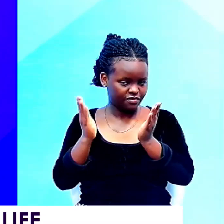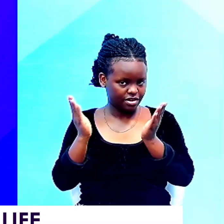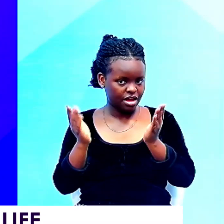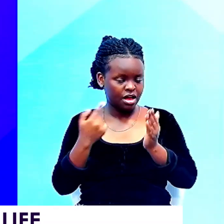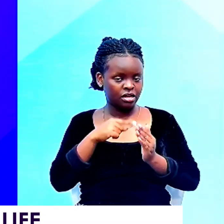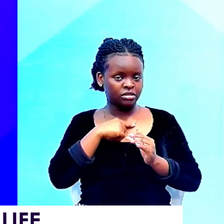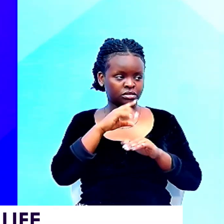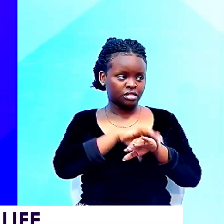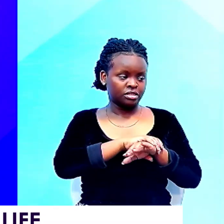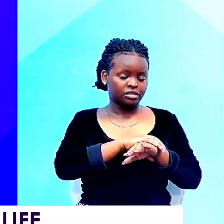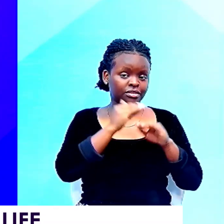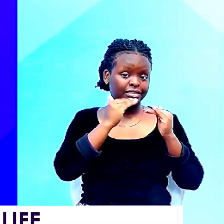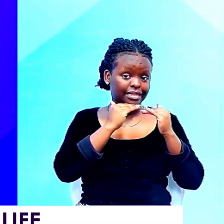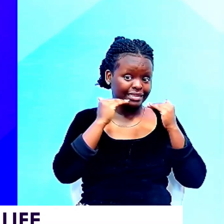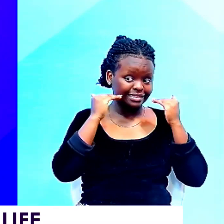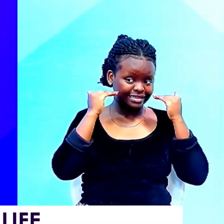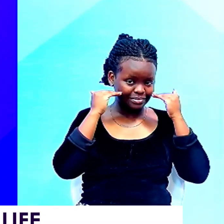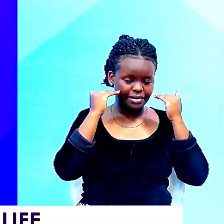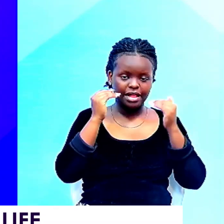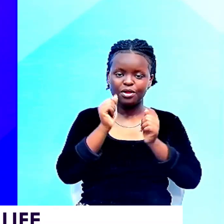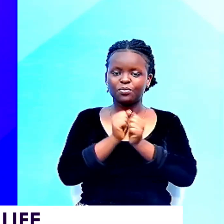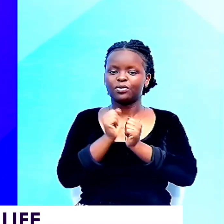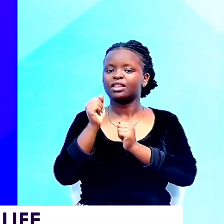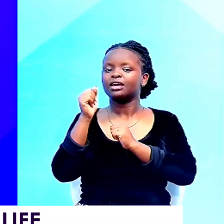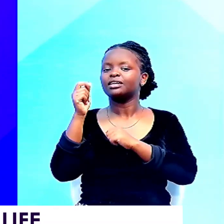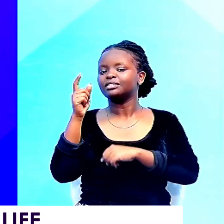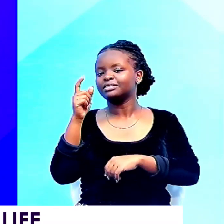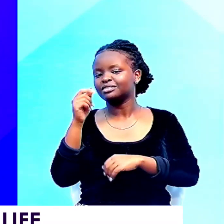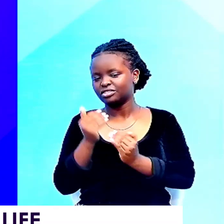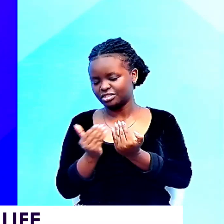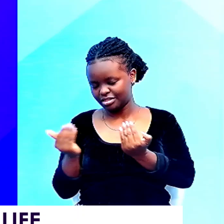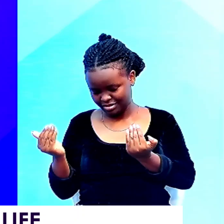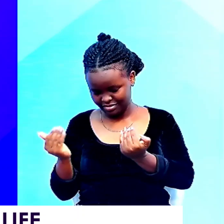are getting the name Smile Natoto. Okay. Yes, and